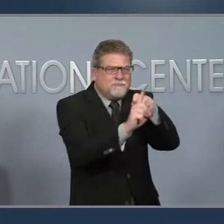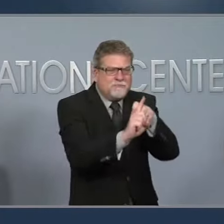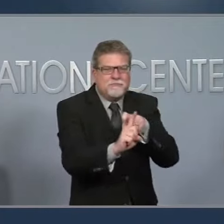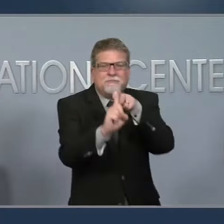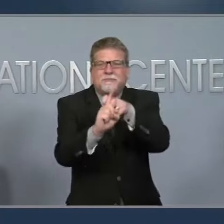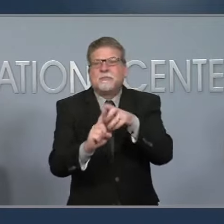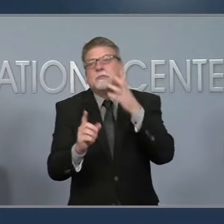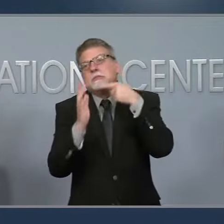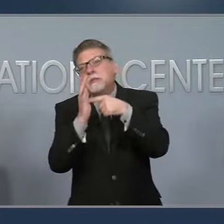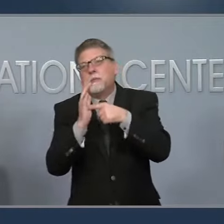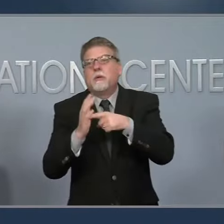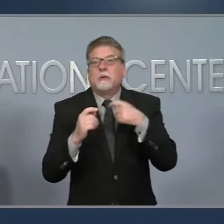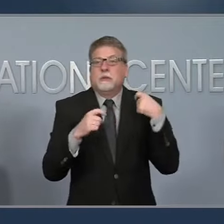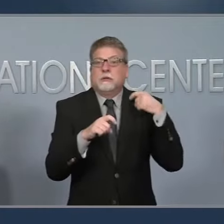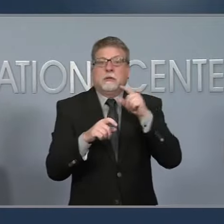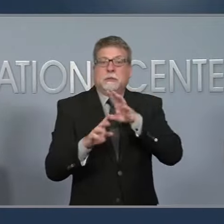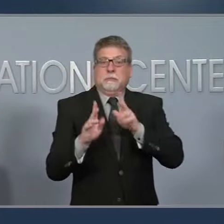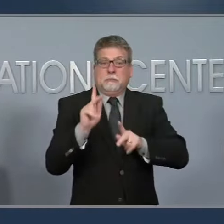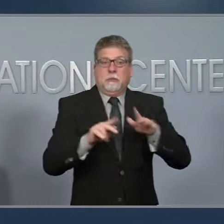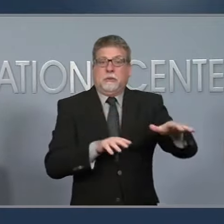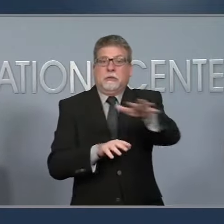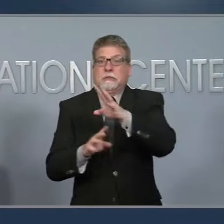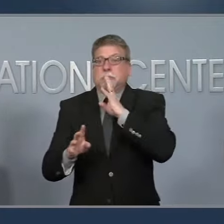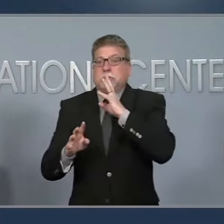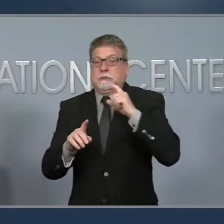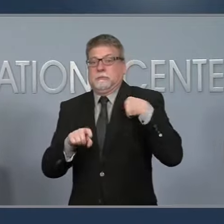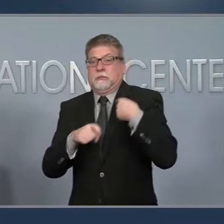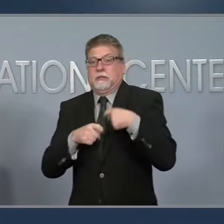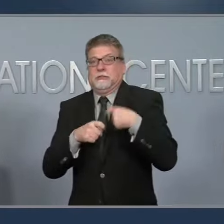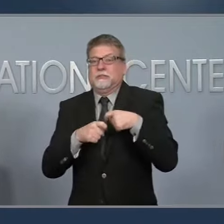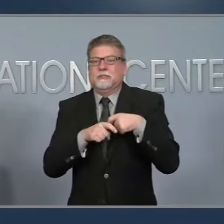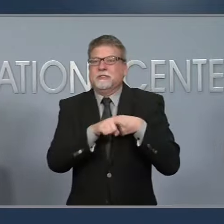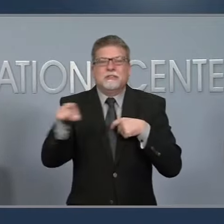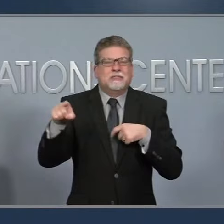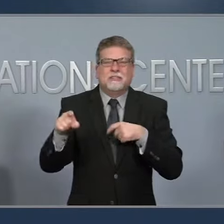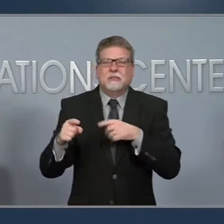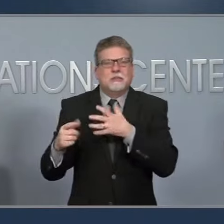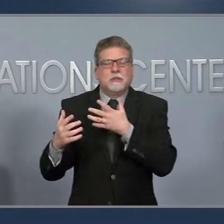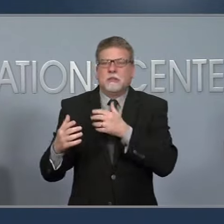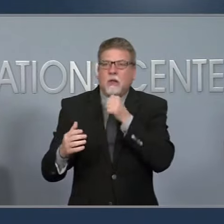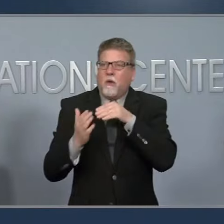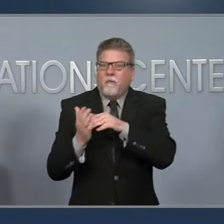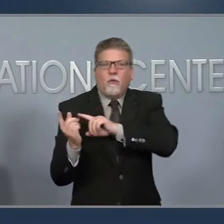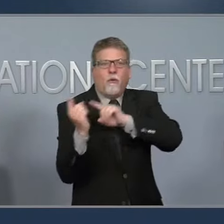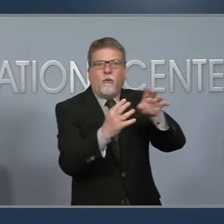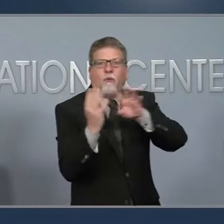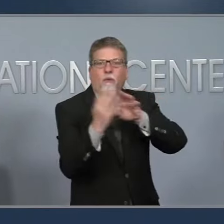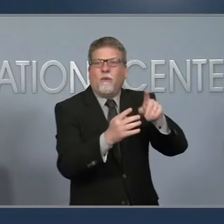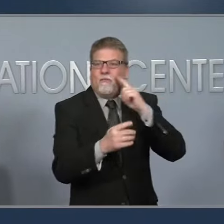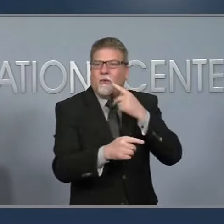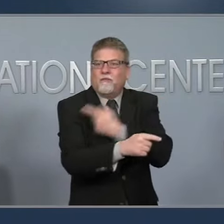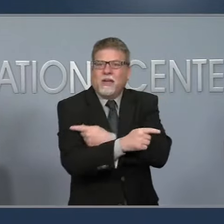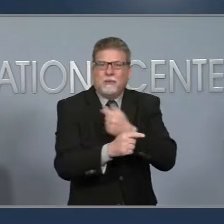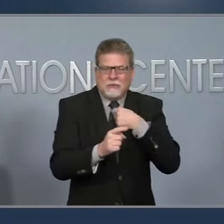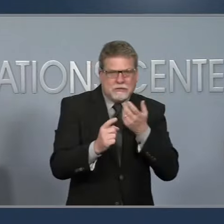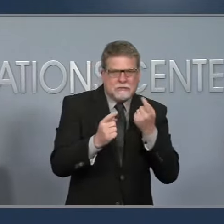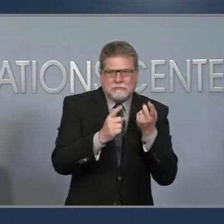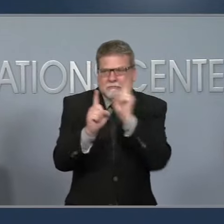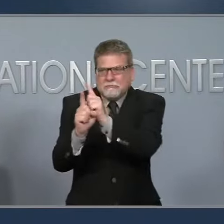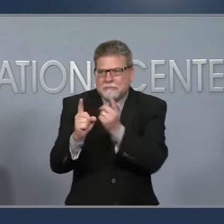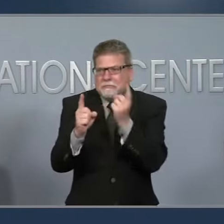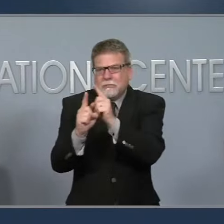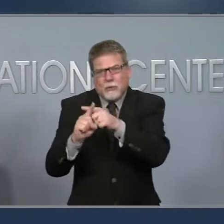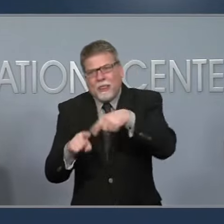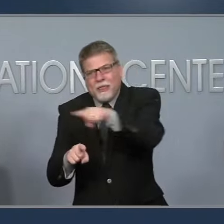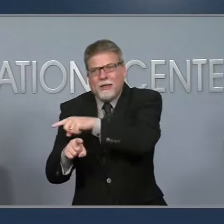Hispanic have received at least one dose than those who are non-Hispanic. We've also narrowed the gap between the